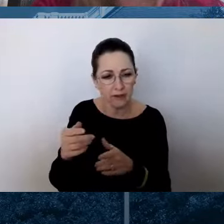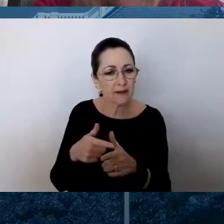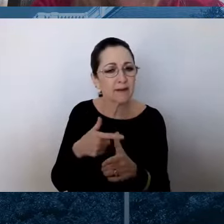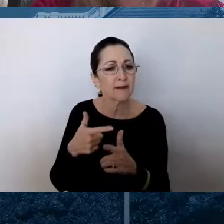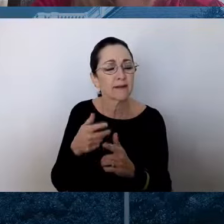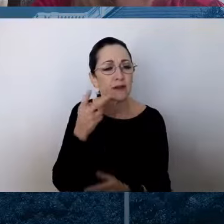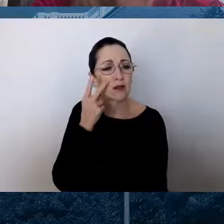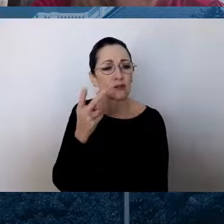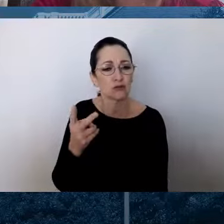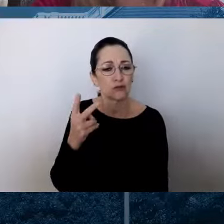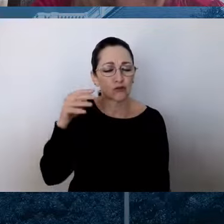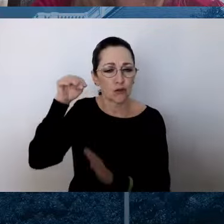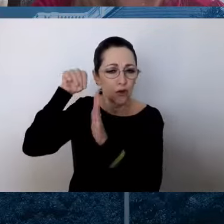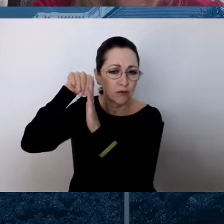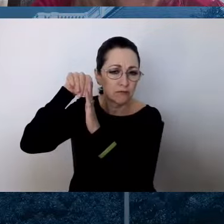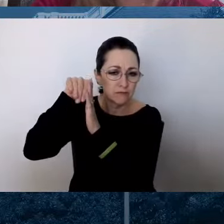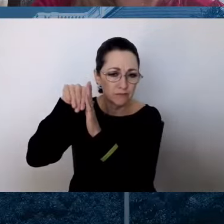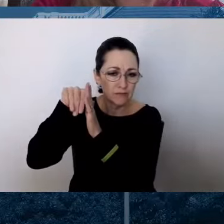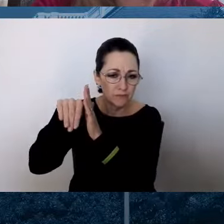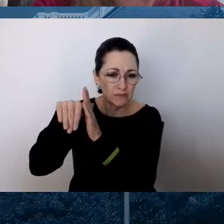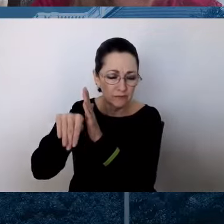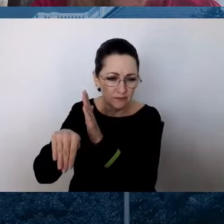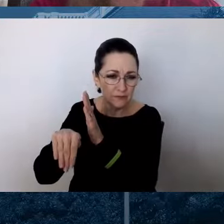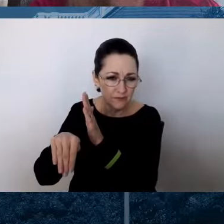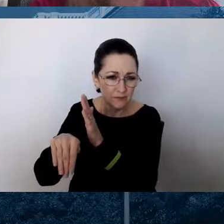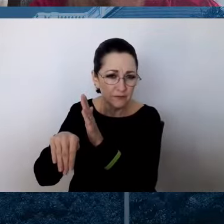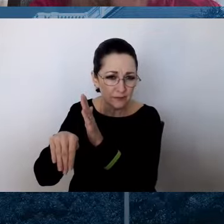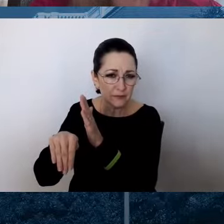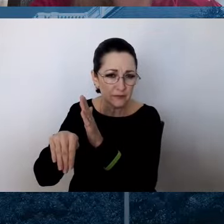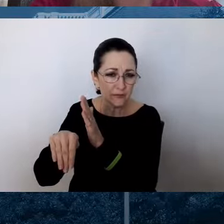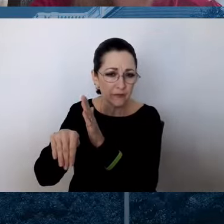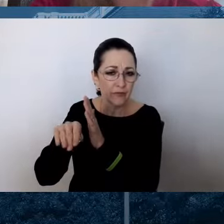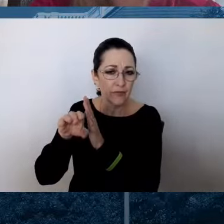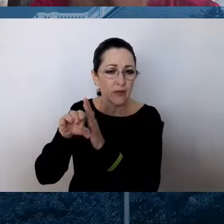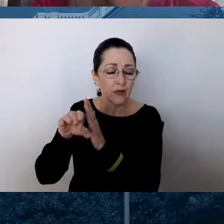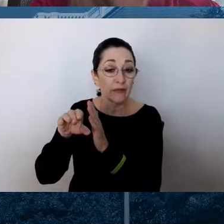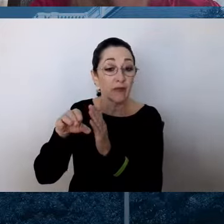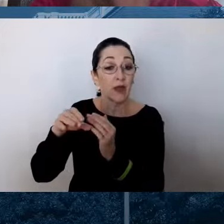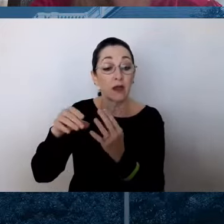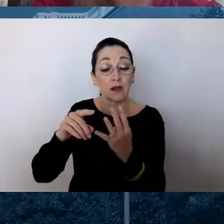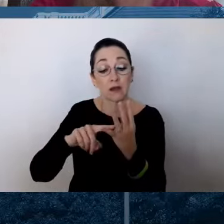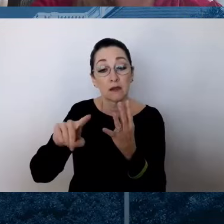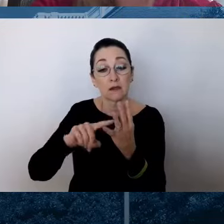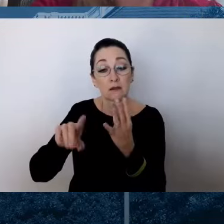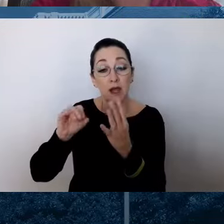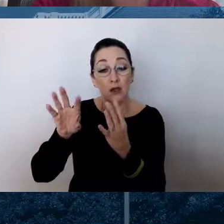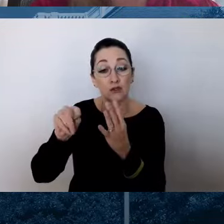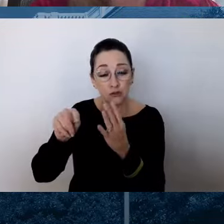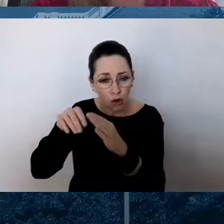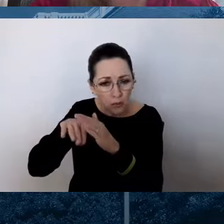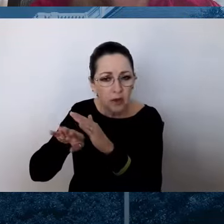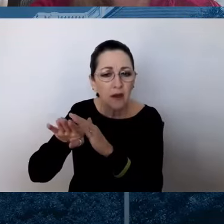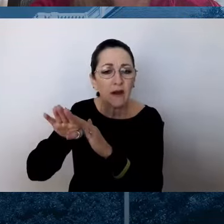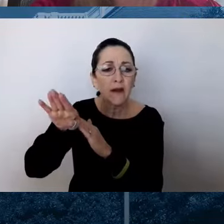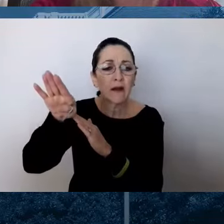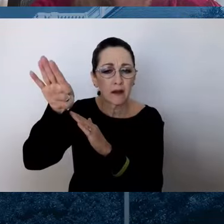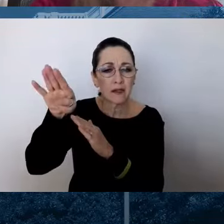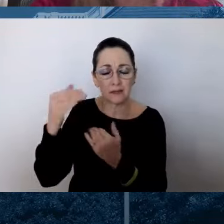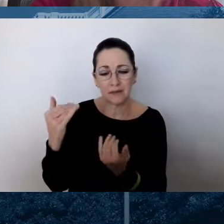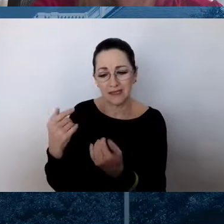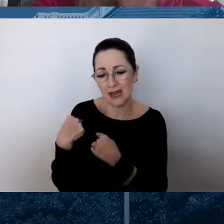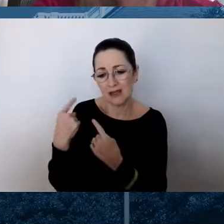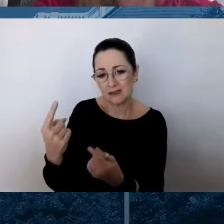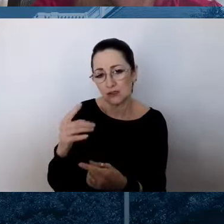However, by late October, cases began to increase again significantly. We've seen about 4,000 pediatric cases since then.